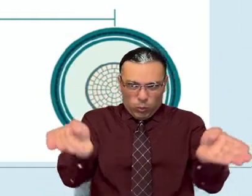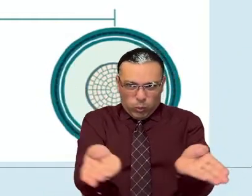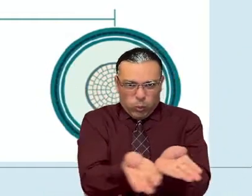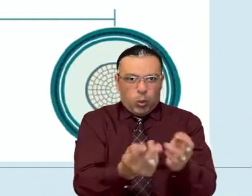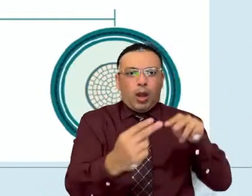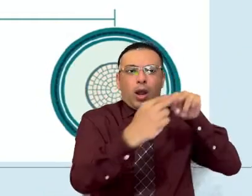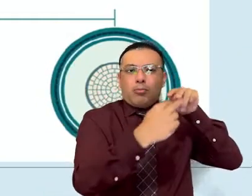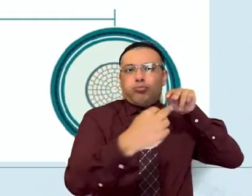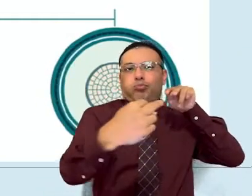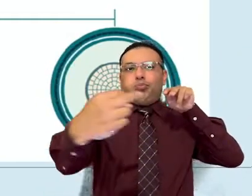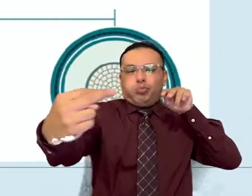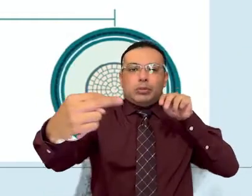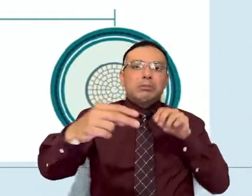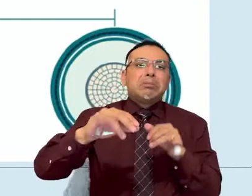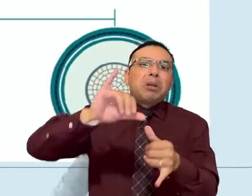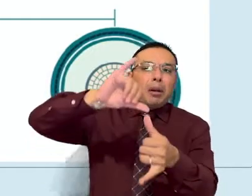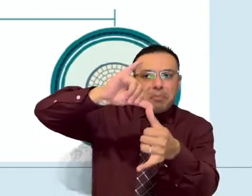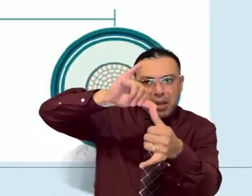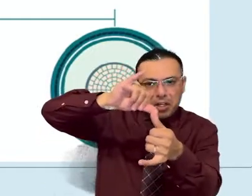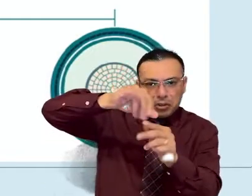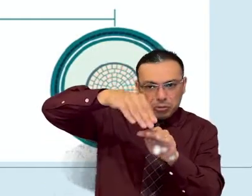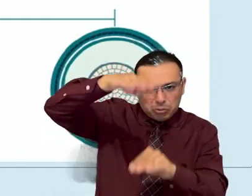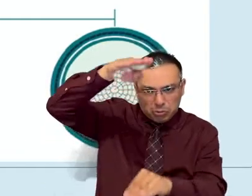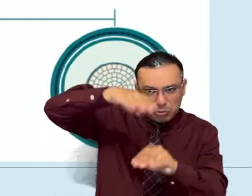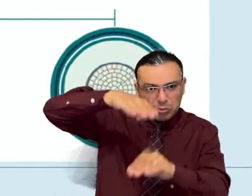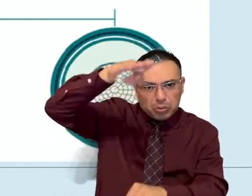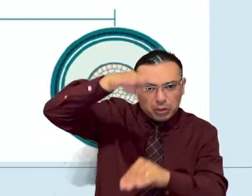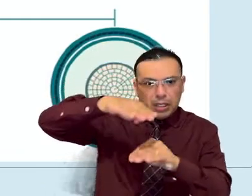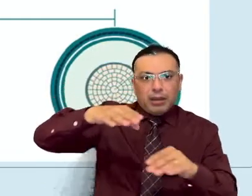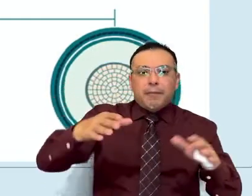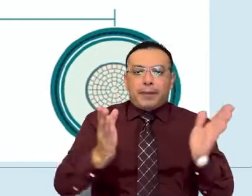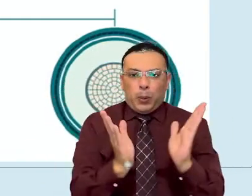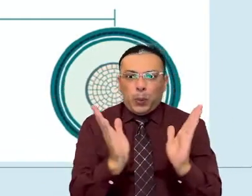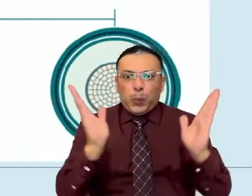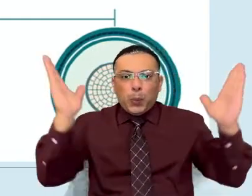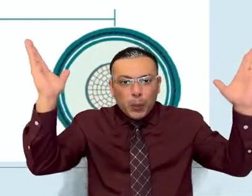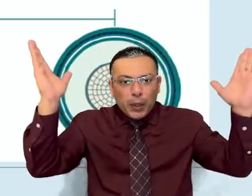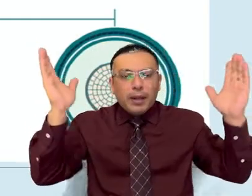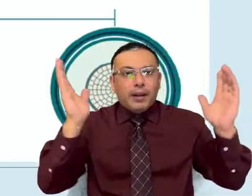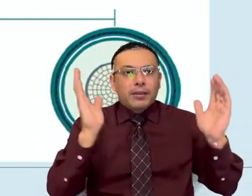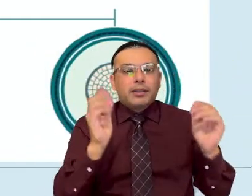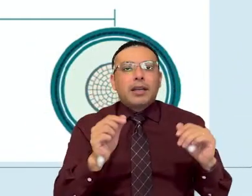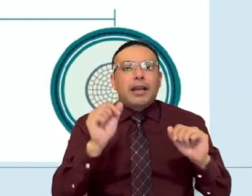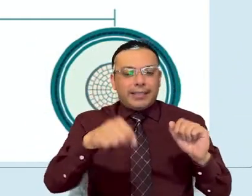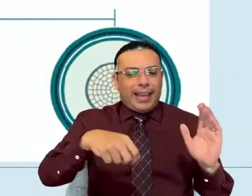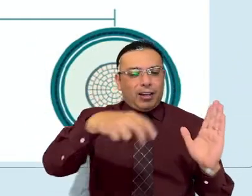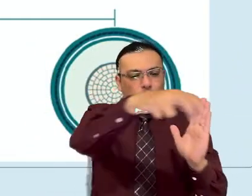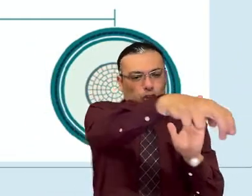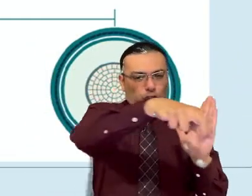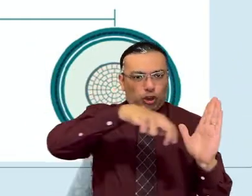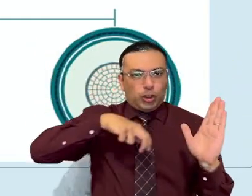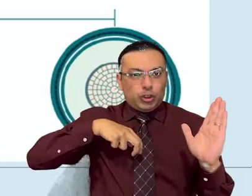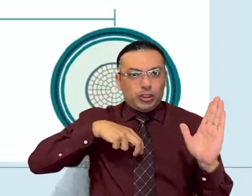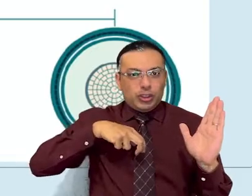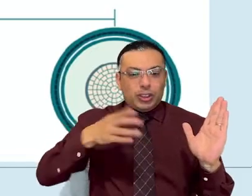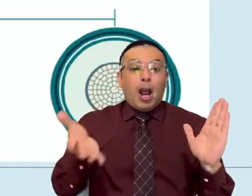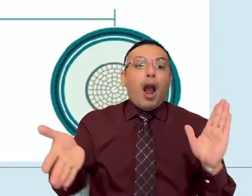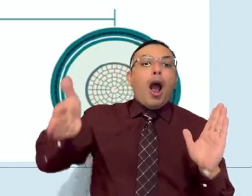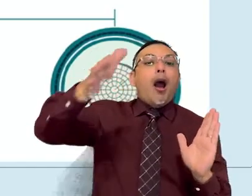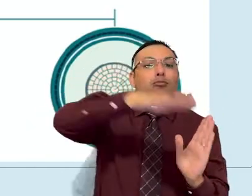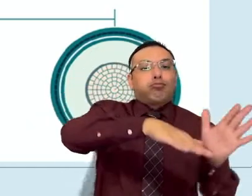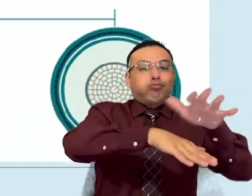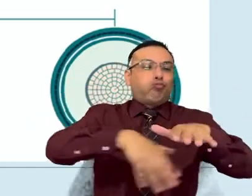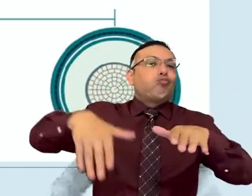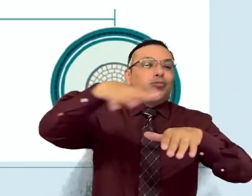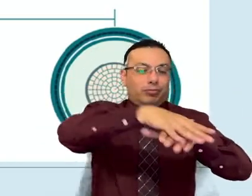for depth, parameters for a narrow plow, and then it'd be filled in and covered up. These